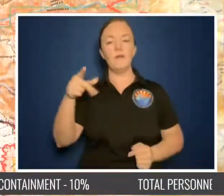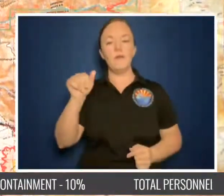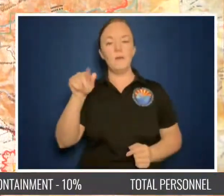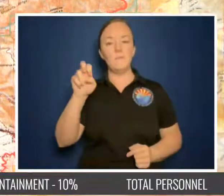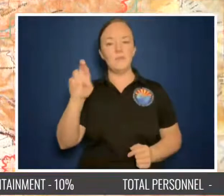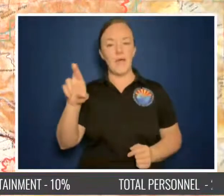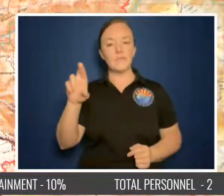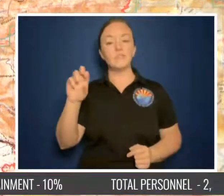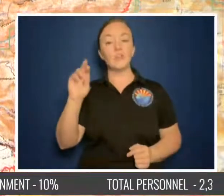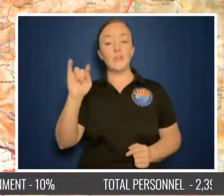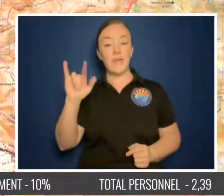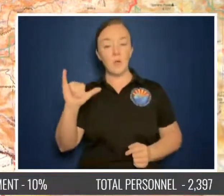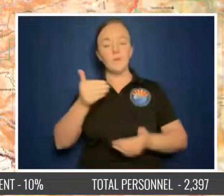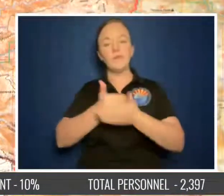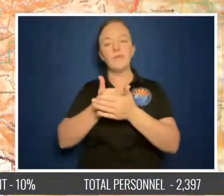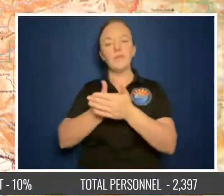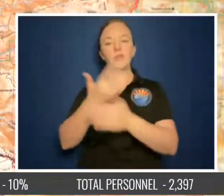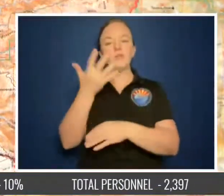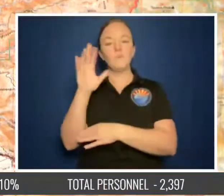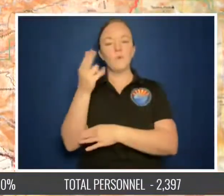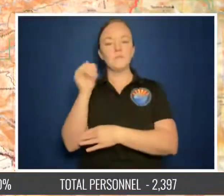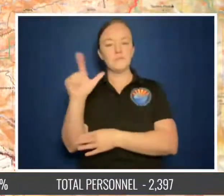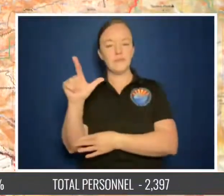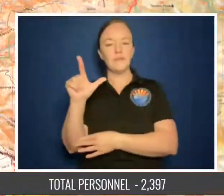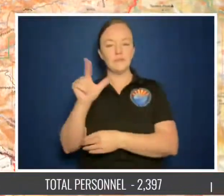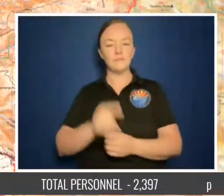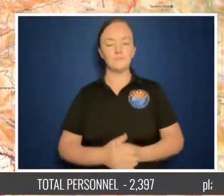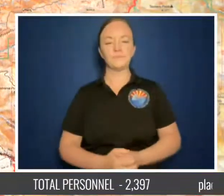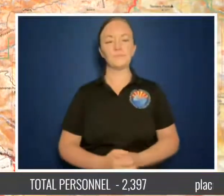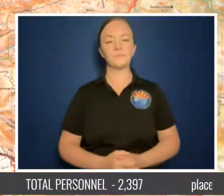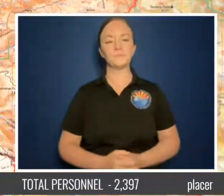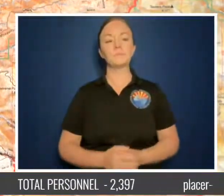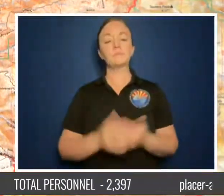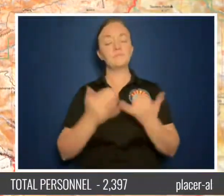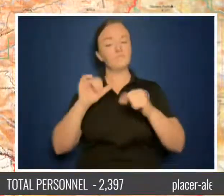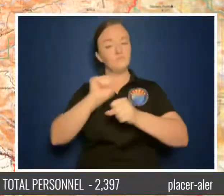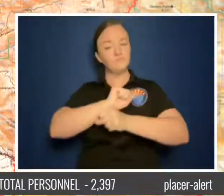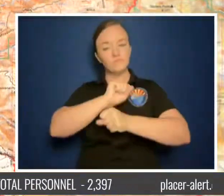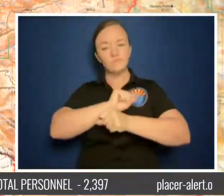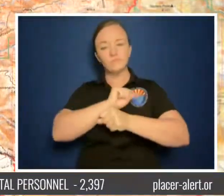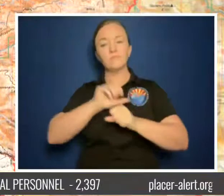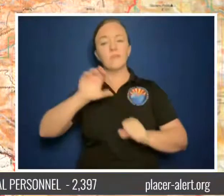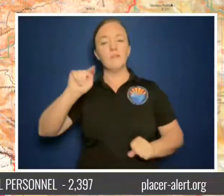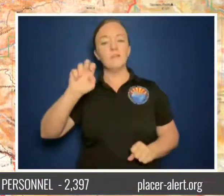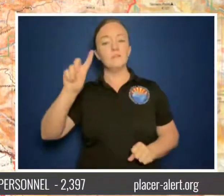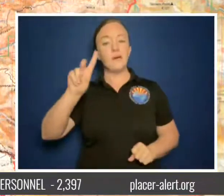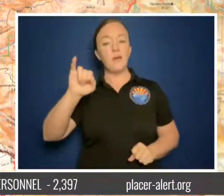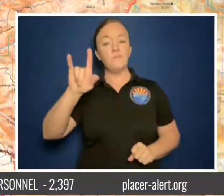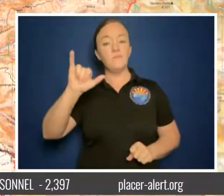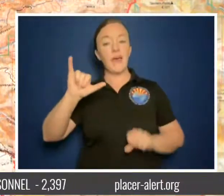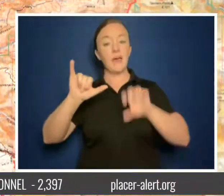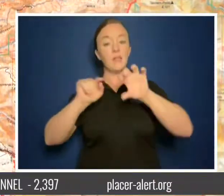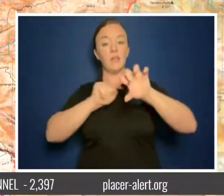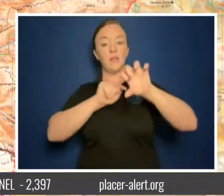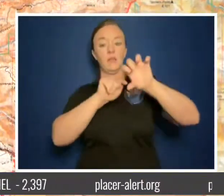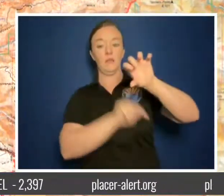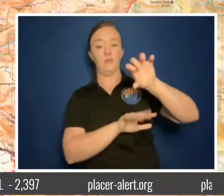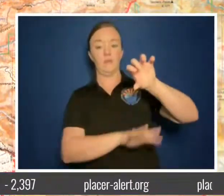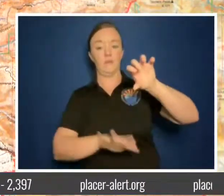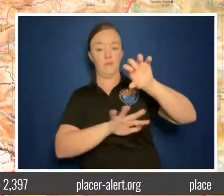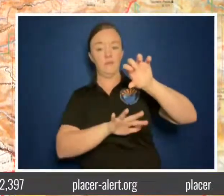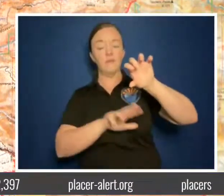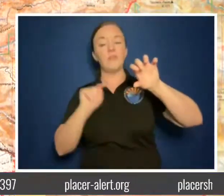area. There's still some work being done in underneath Todd Valley Trailhead Estates. This is